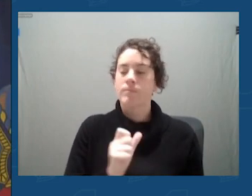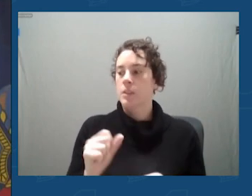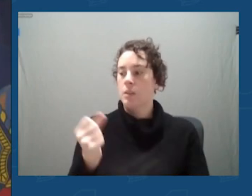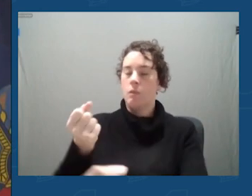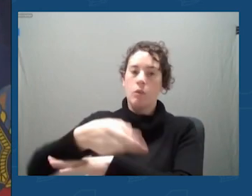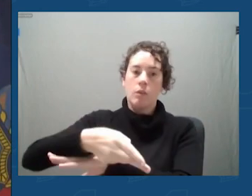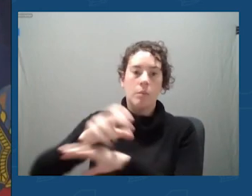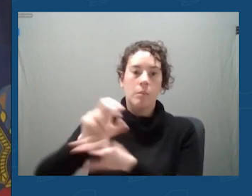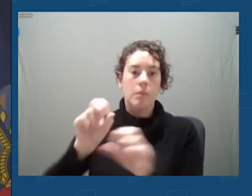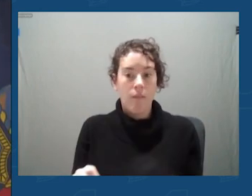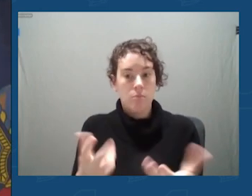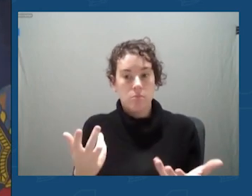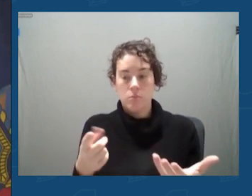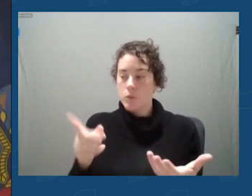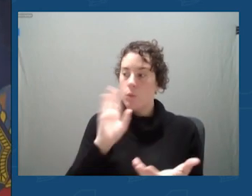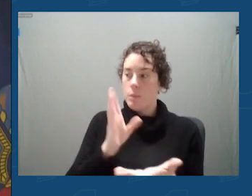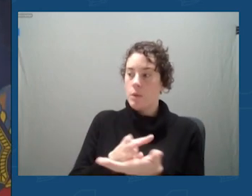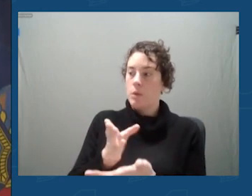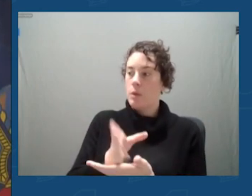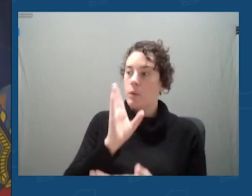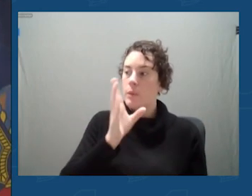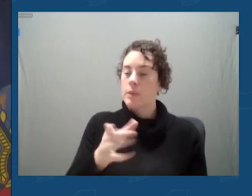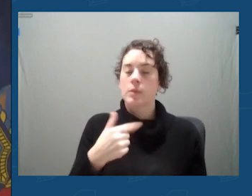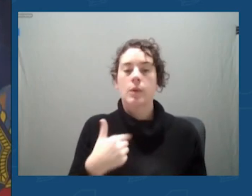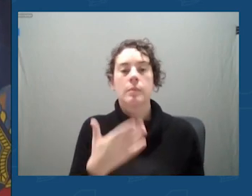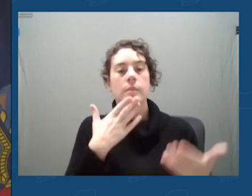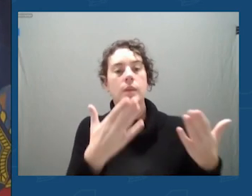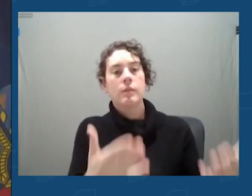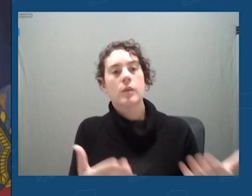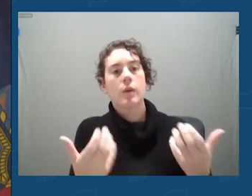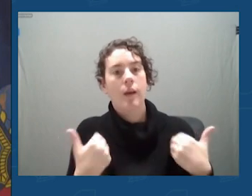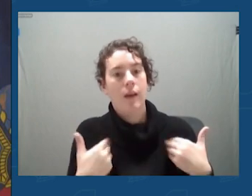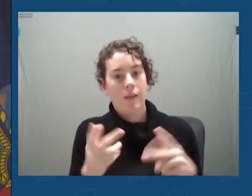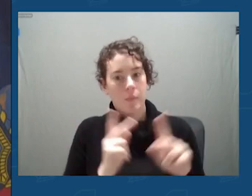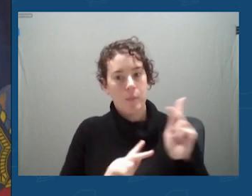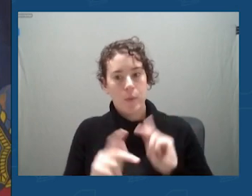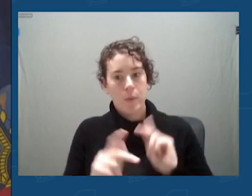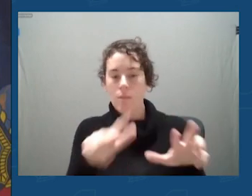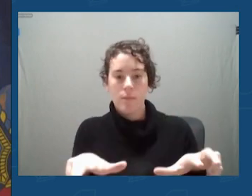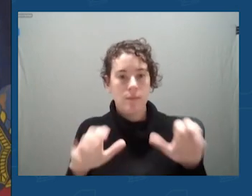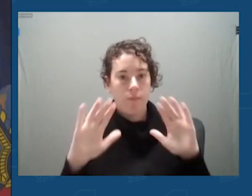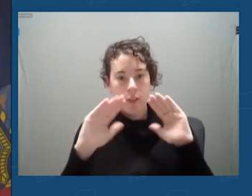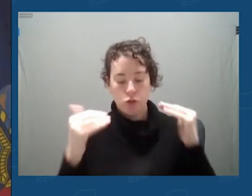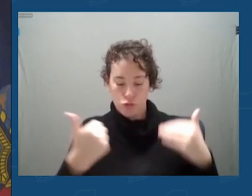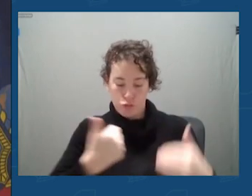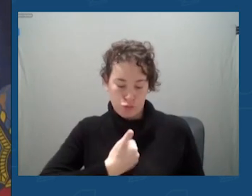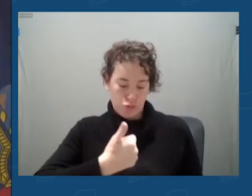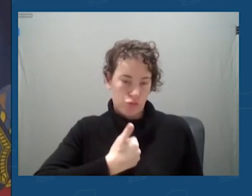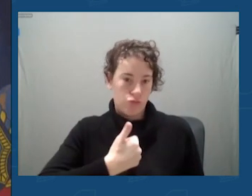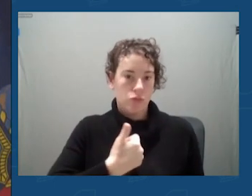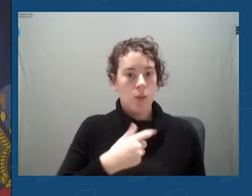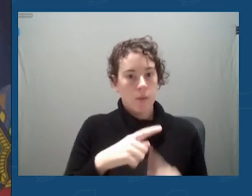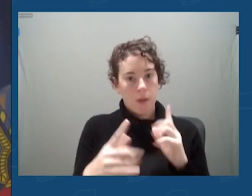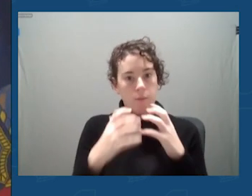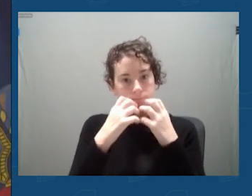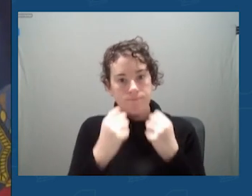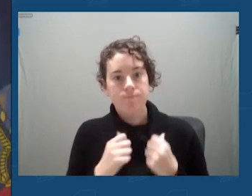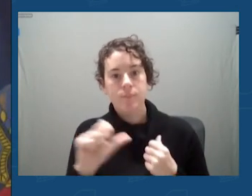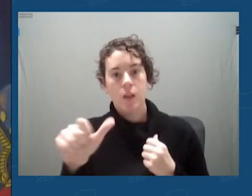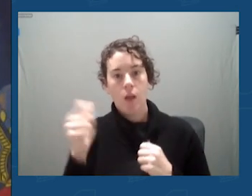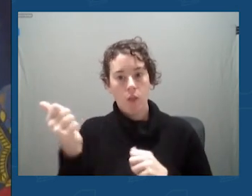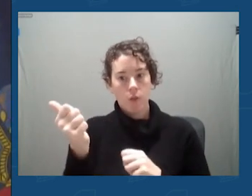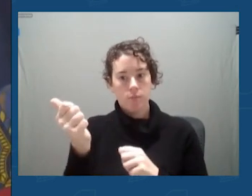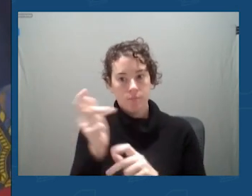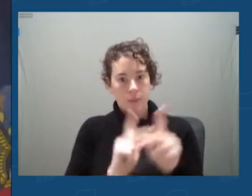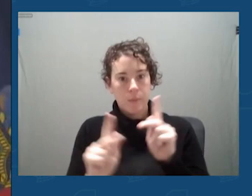be okay. And so I'm grateful there's people that are so selfless and so caring of their fellow brother and sister